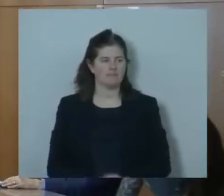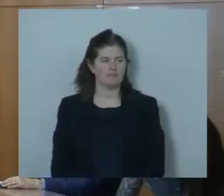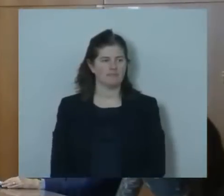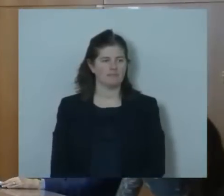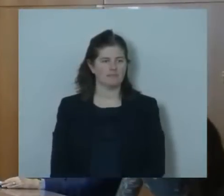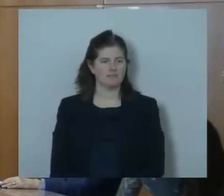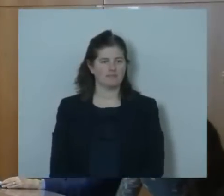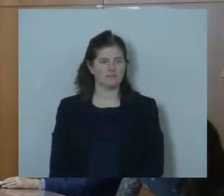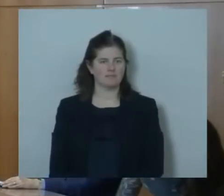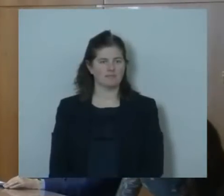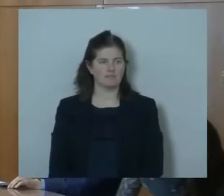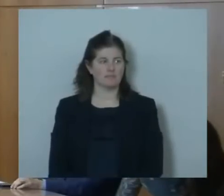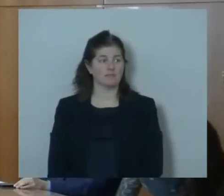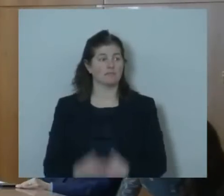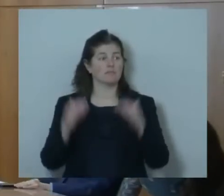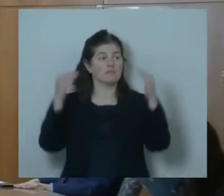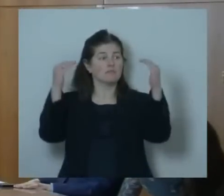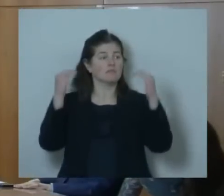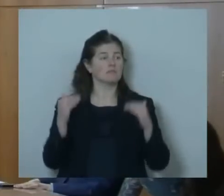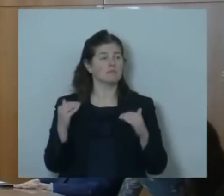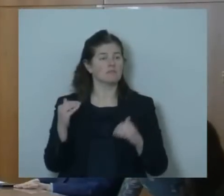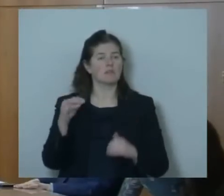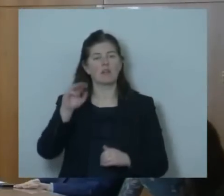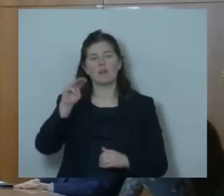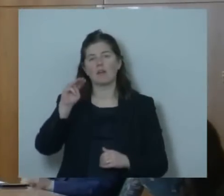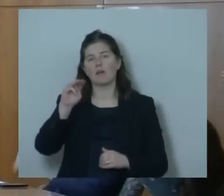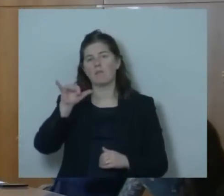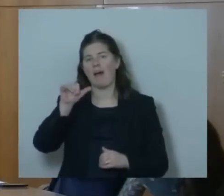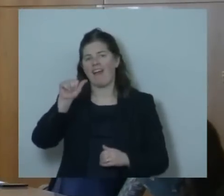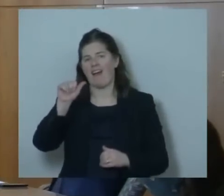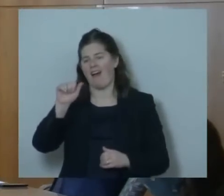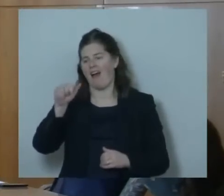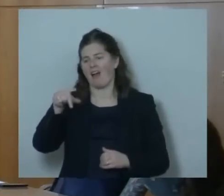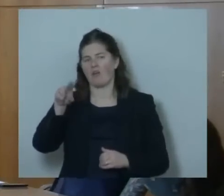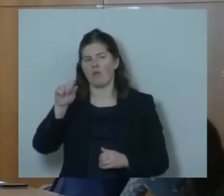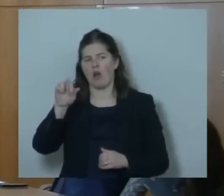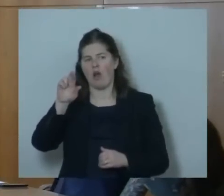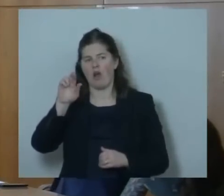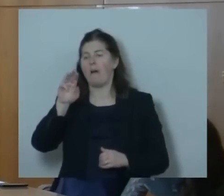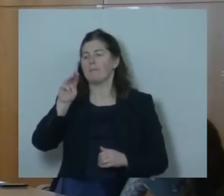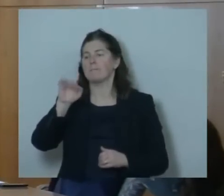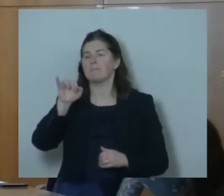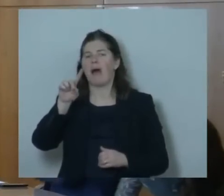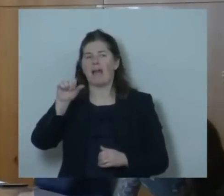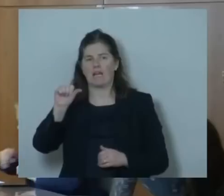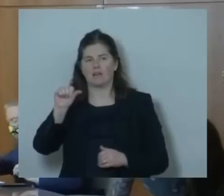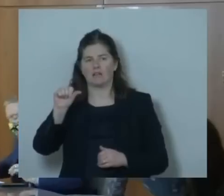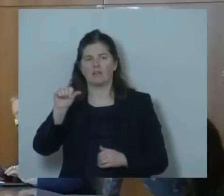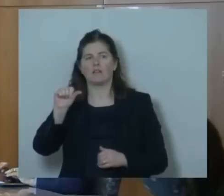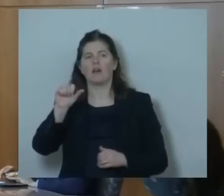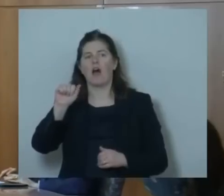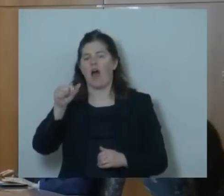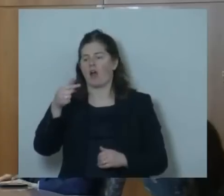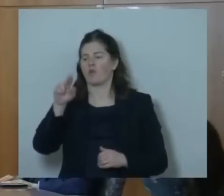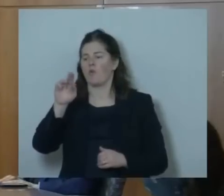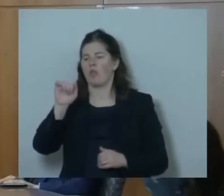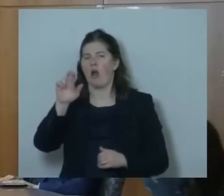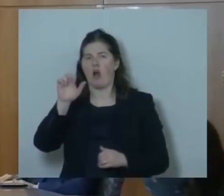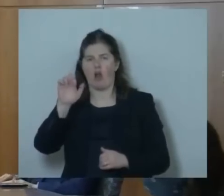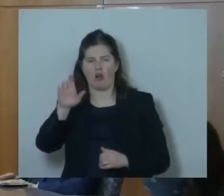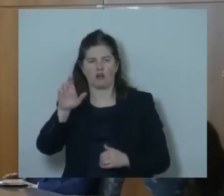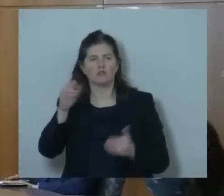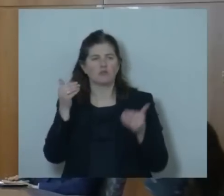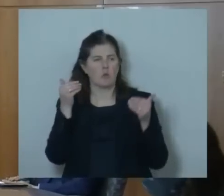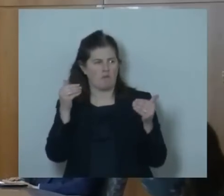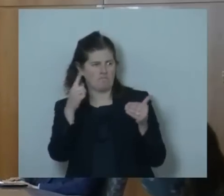Thank you, Governor. Next, we're going to go to Mayra Aguilar with Univision. Mayra, you are unmuted. Go ahead and ask your question.